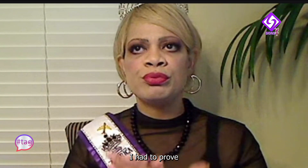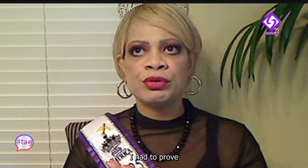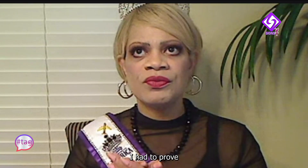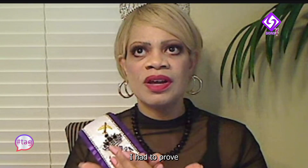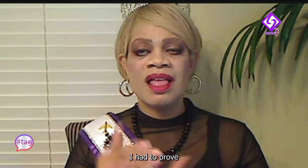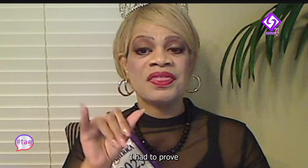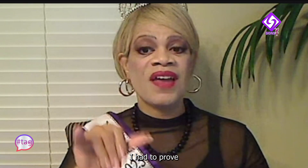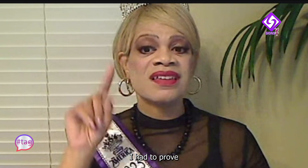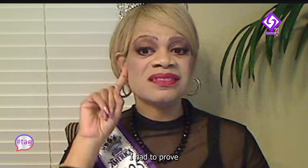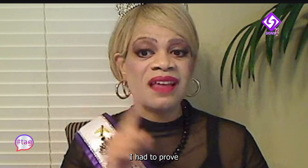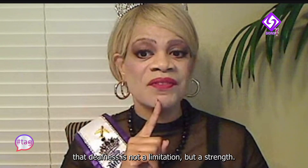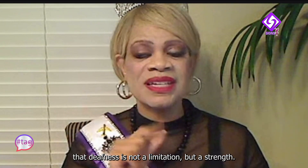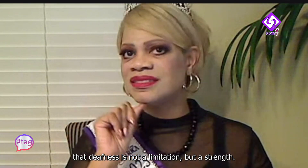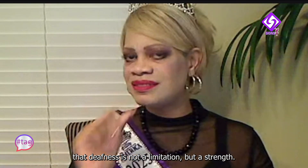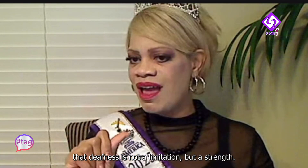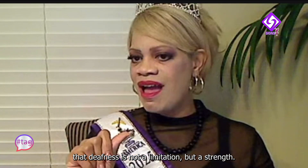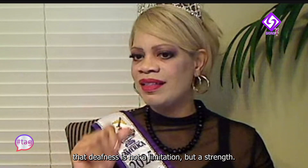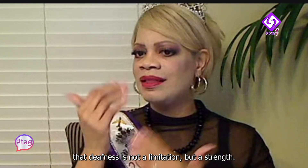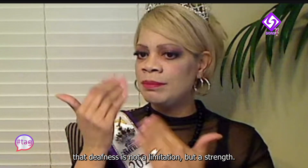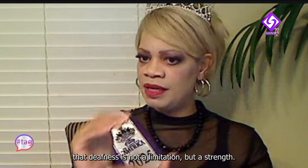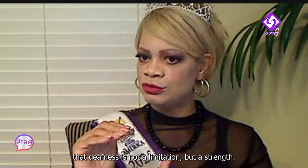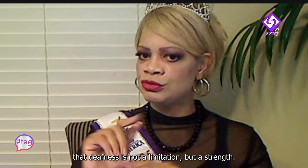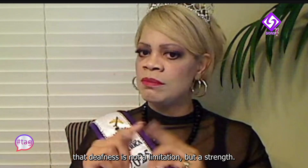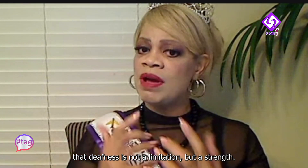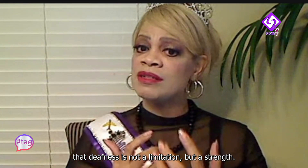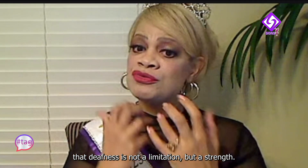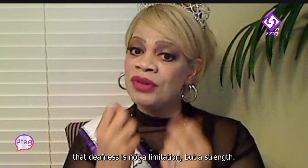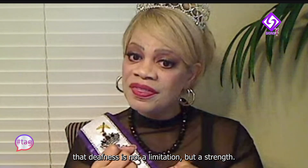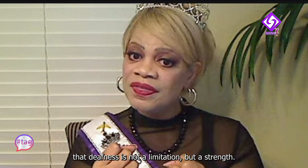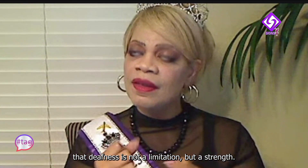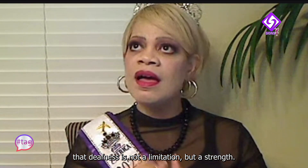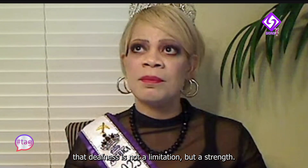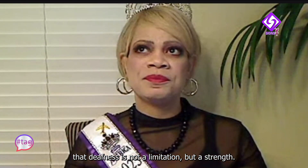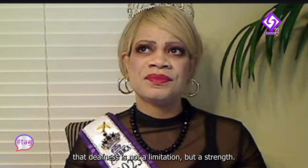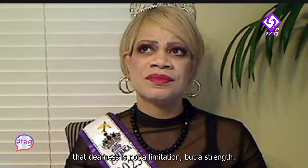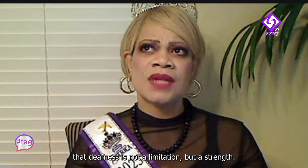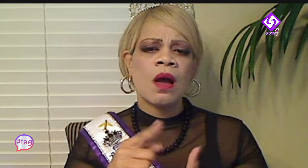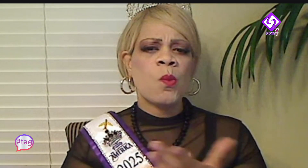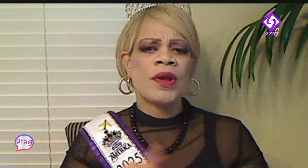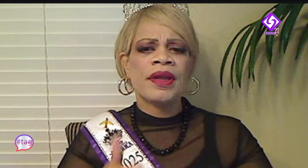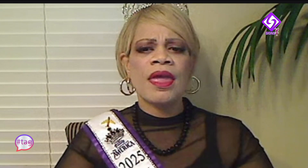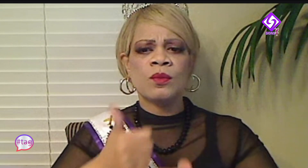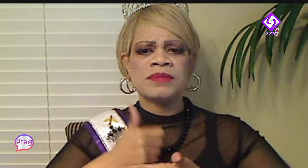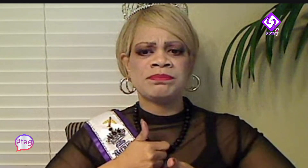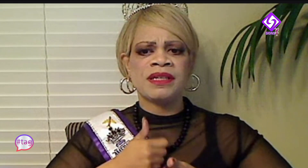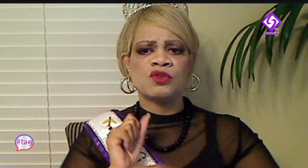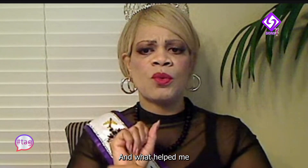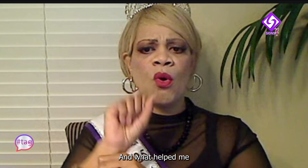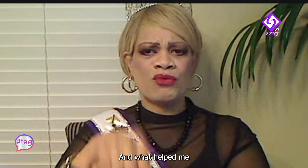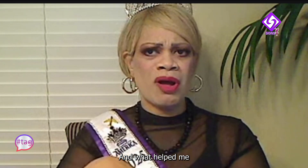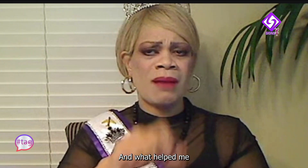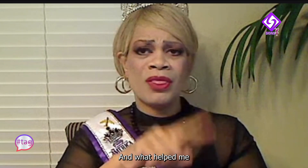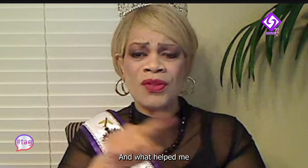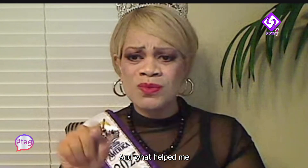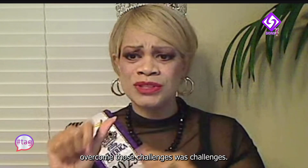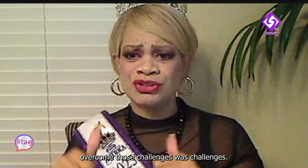I had to prove that deafness is not a limitation, but a strength. And